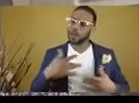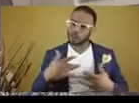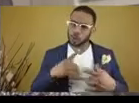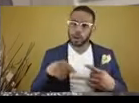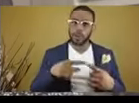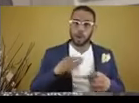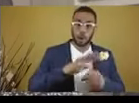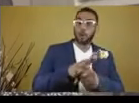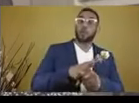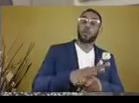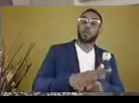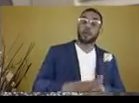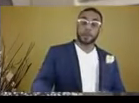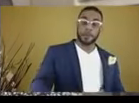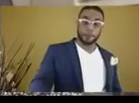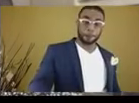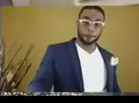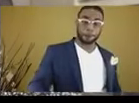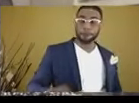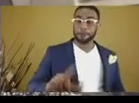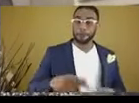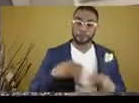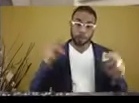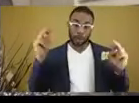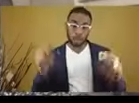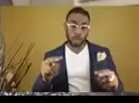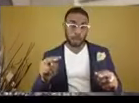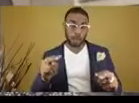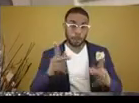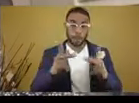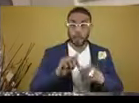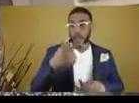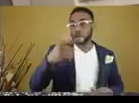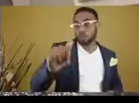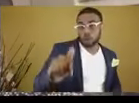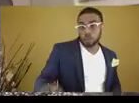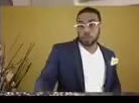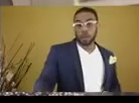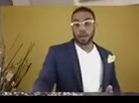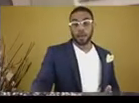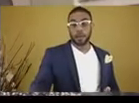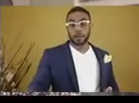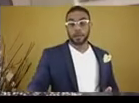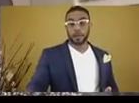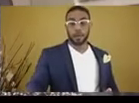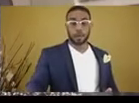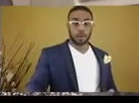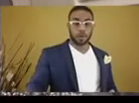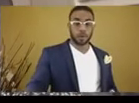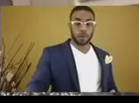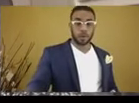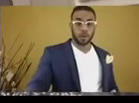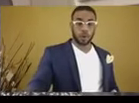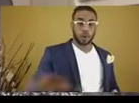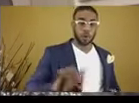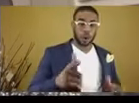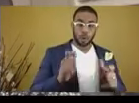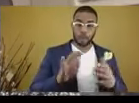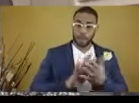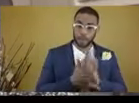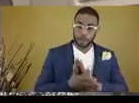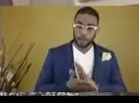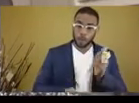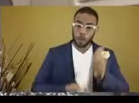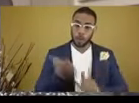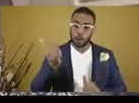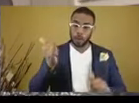COVID. When we look at a place like Georgia, where we are rapidly becoming a majority people